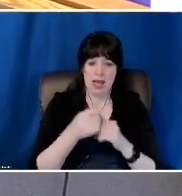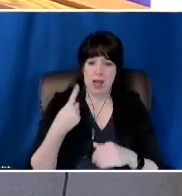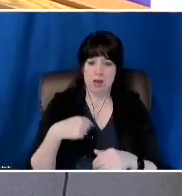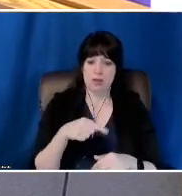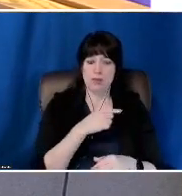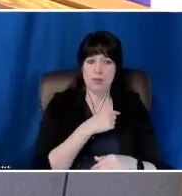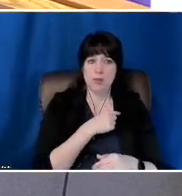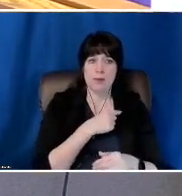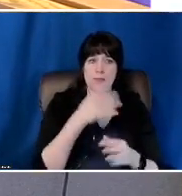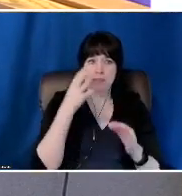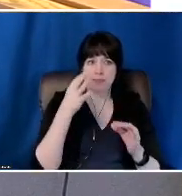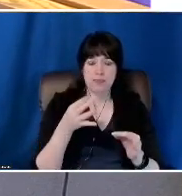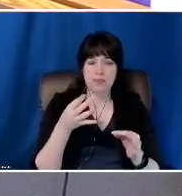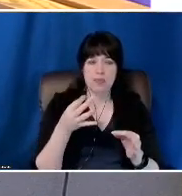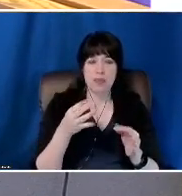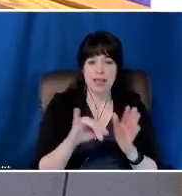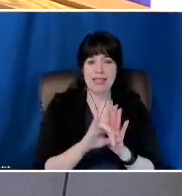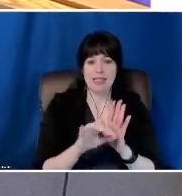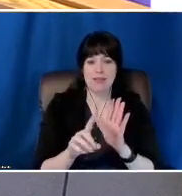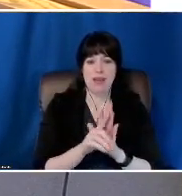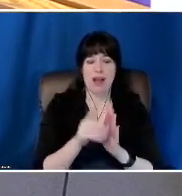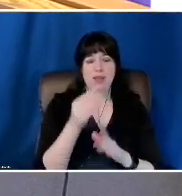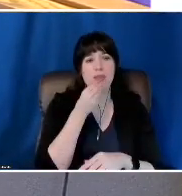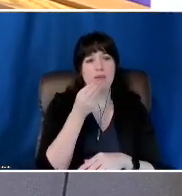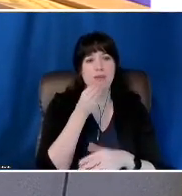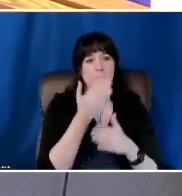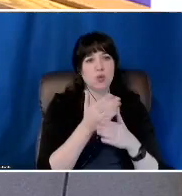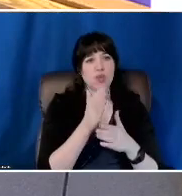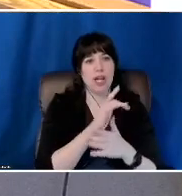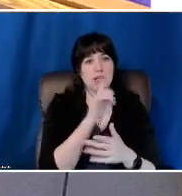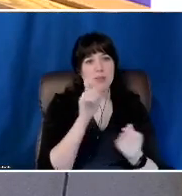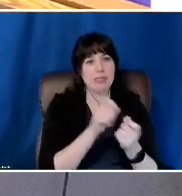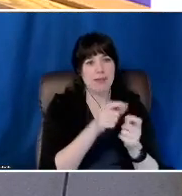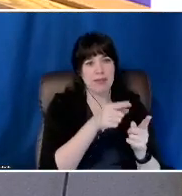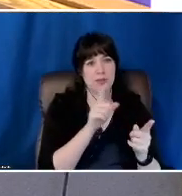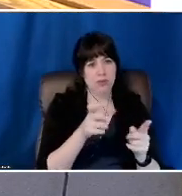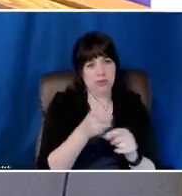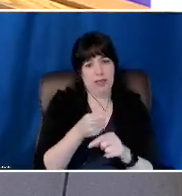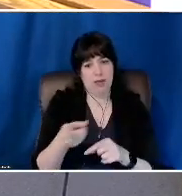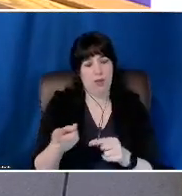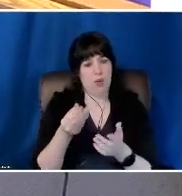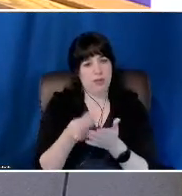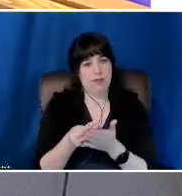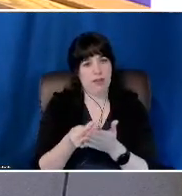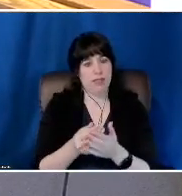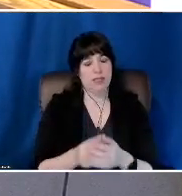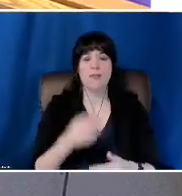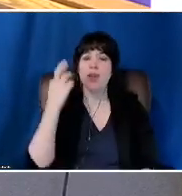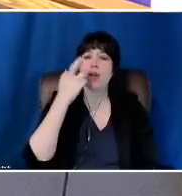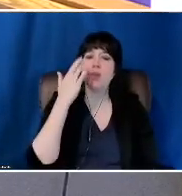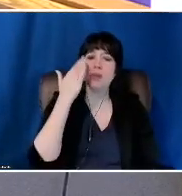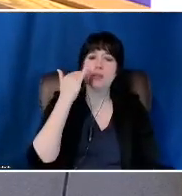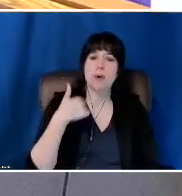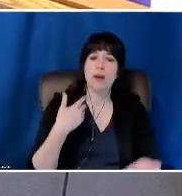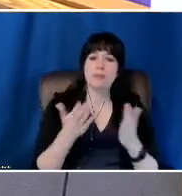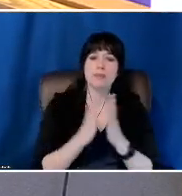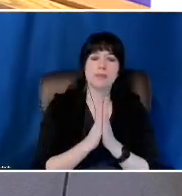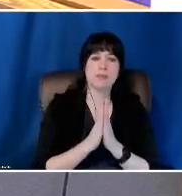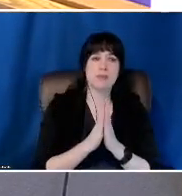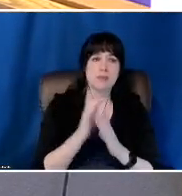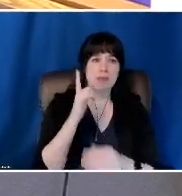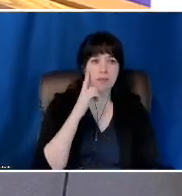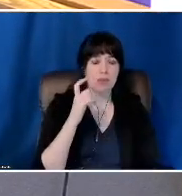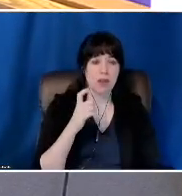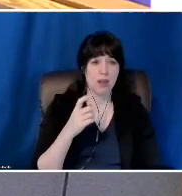at identifying the food share specifically for those funds? And the reason why I raise it is, on the one hand,